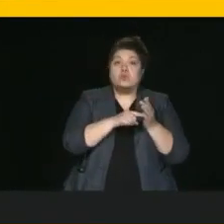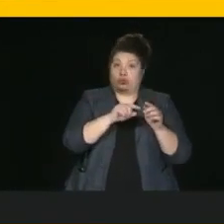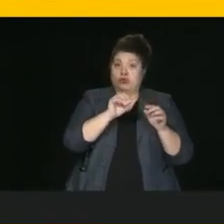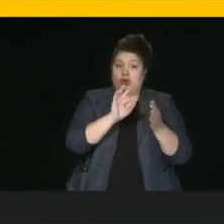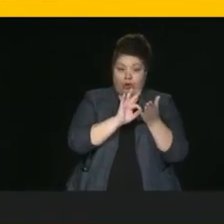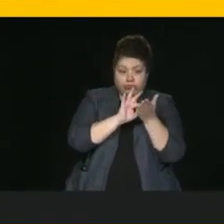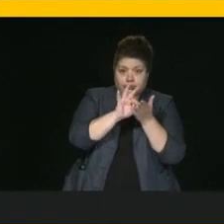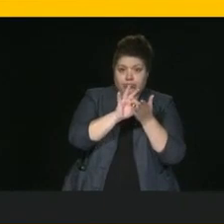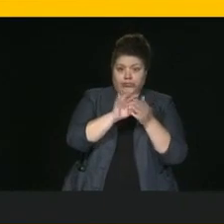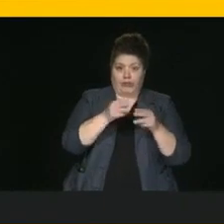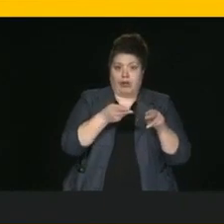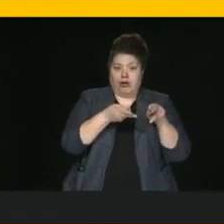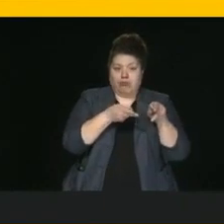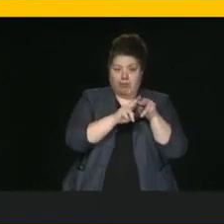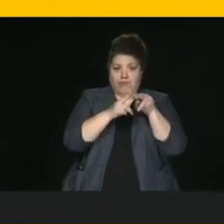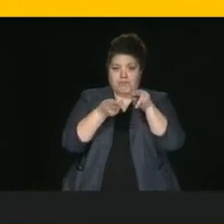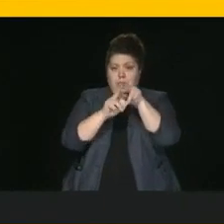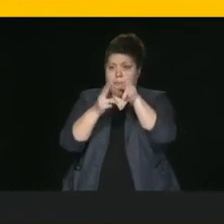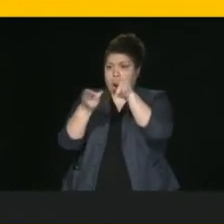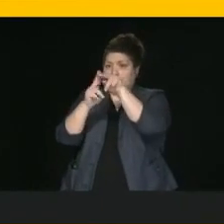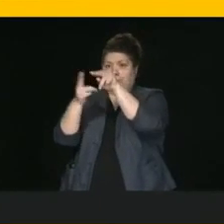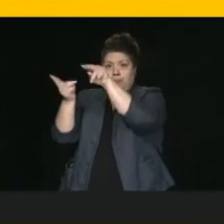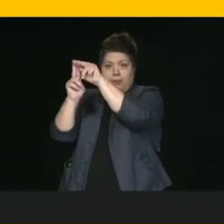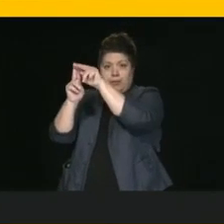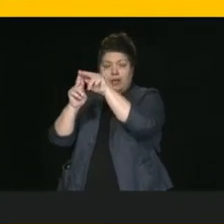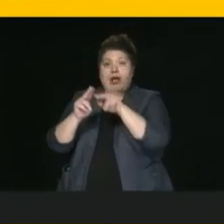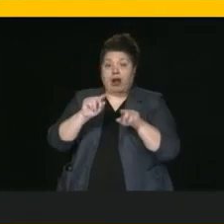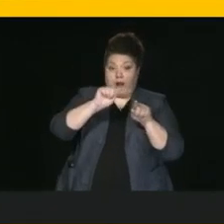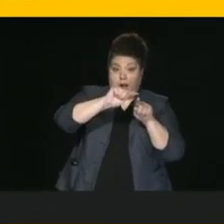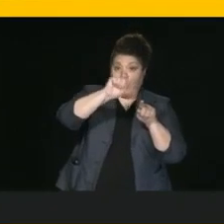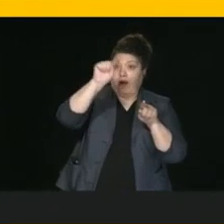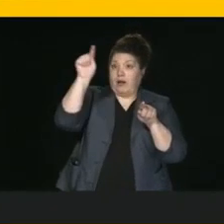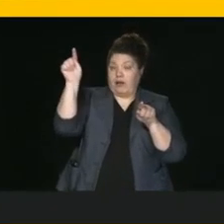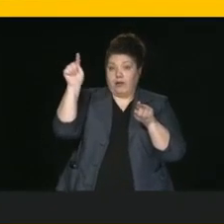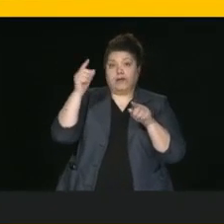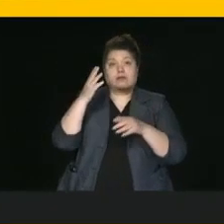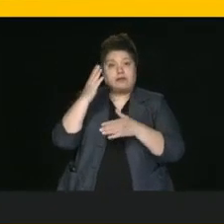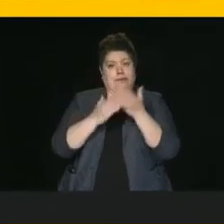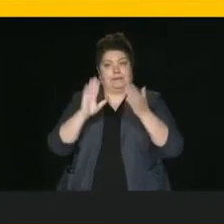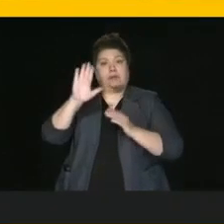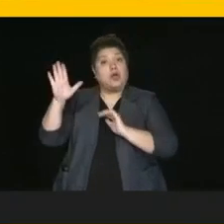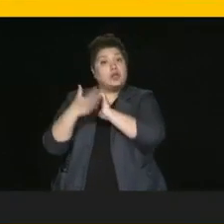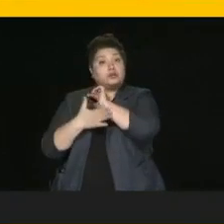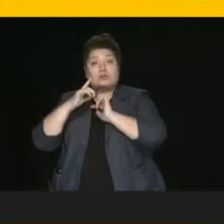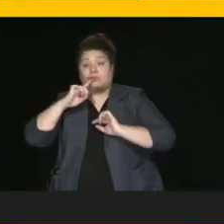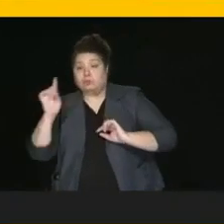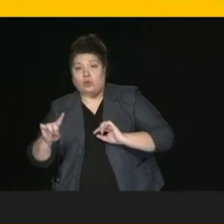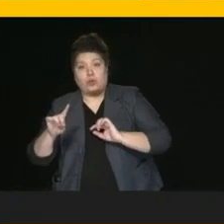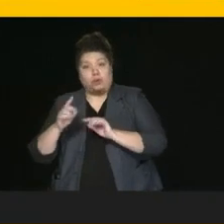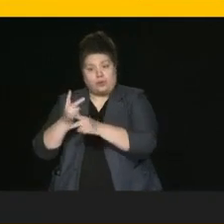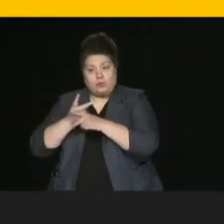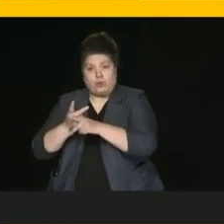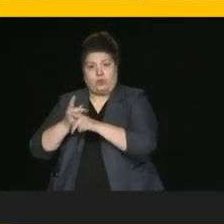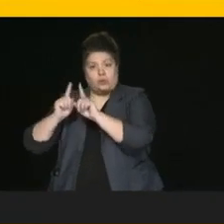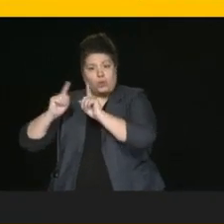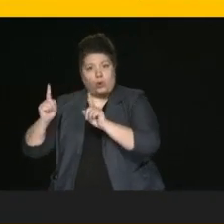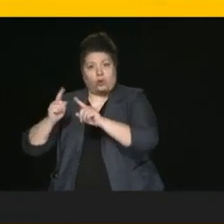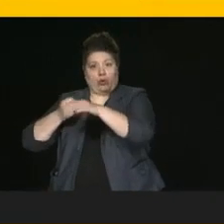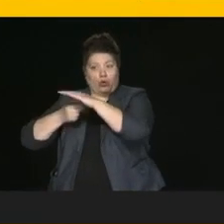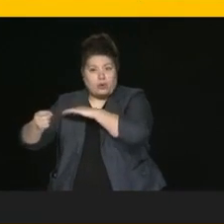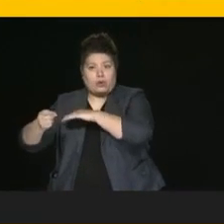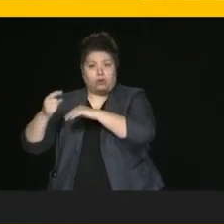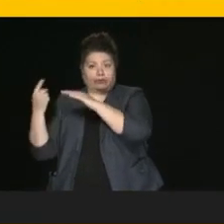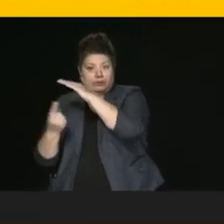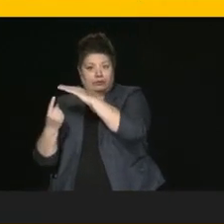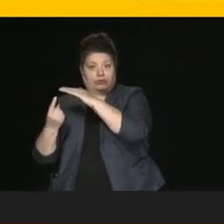and changes as countries put in place measures, reflecting the trajectory in each country.